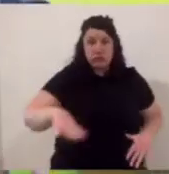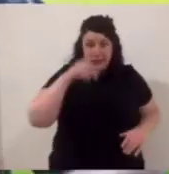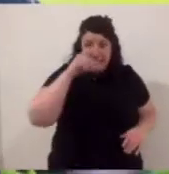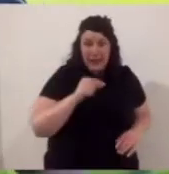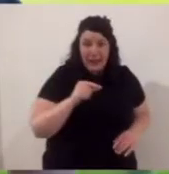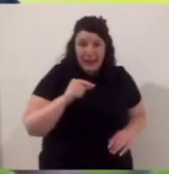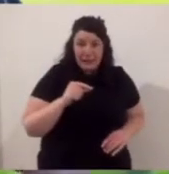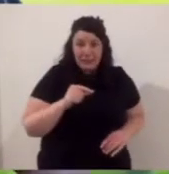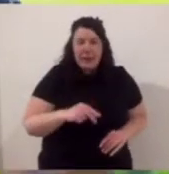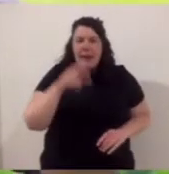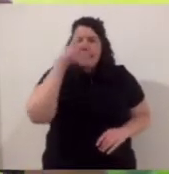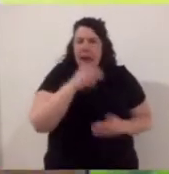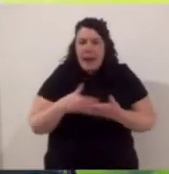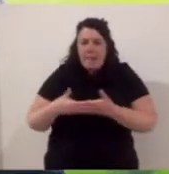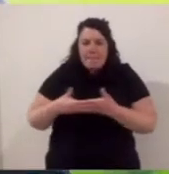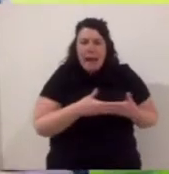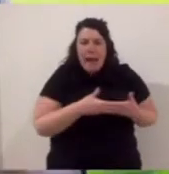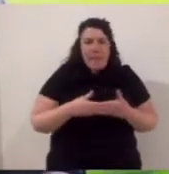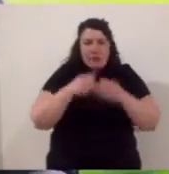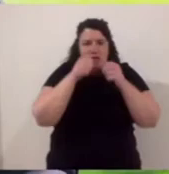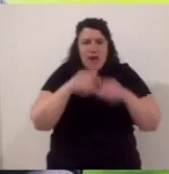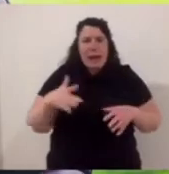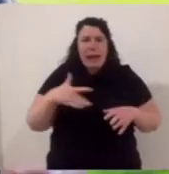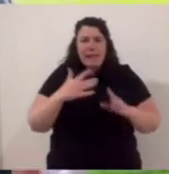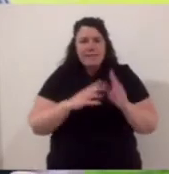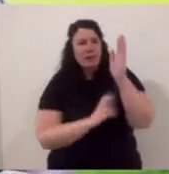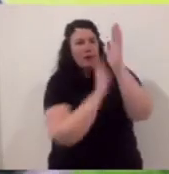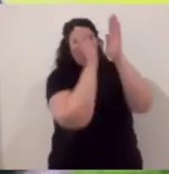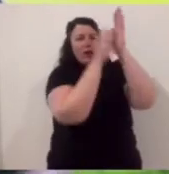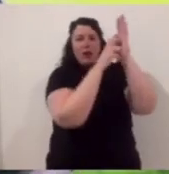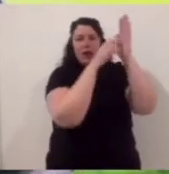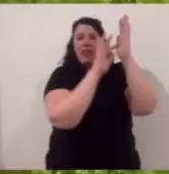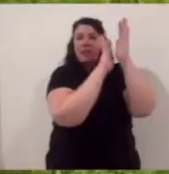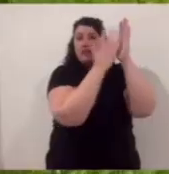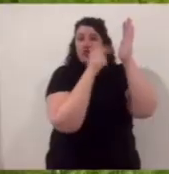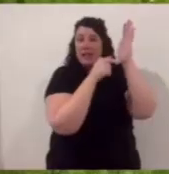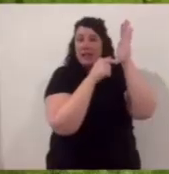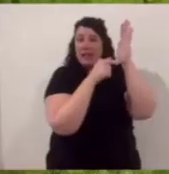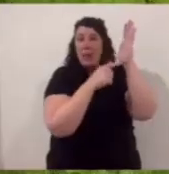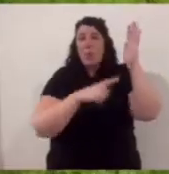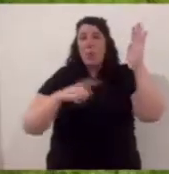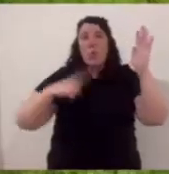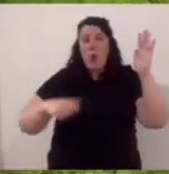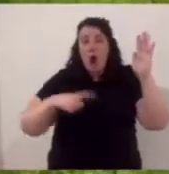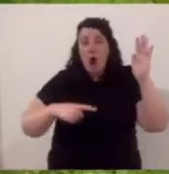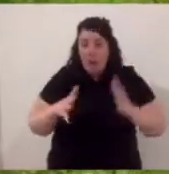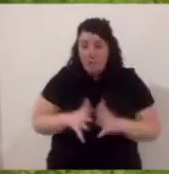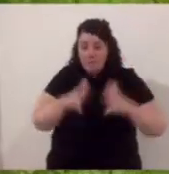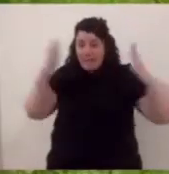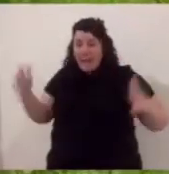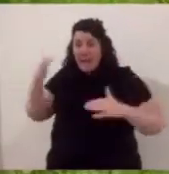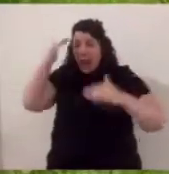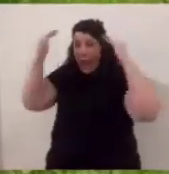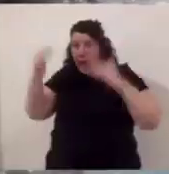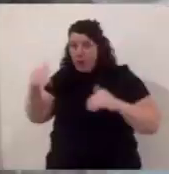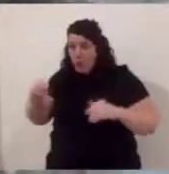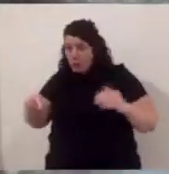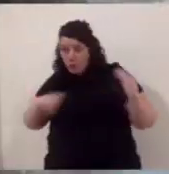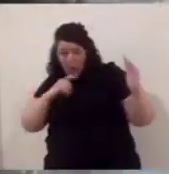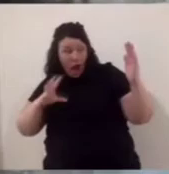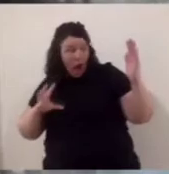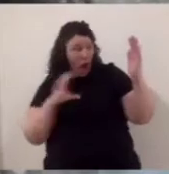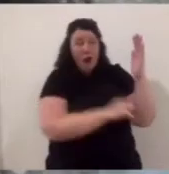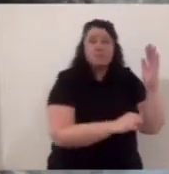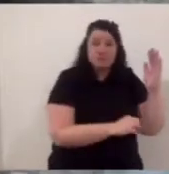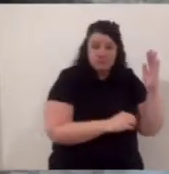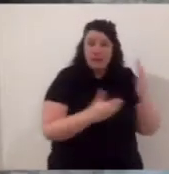they're quite mobile. Now, young Komodo dragons actually live up in the trees, and one of their greatest predators is adult,